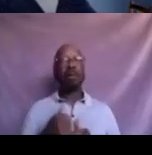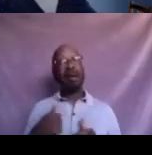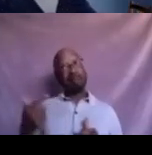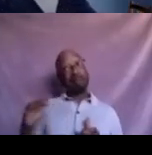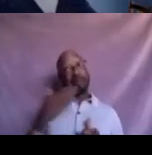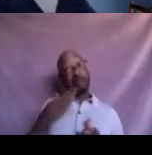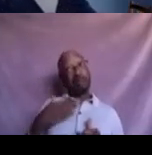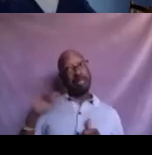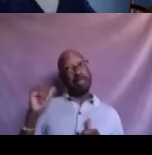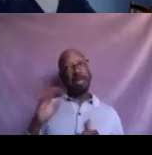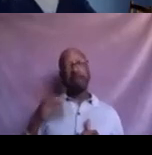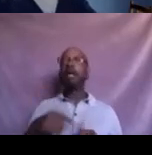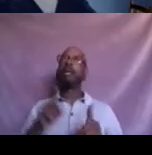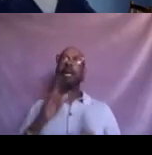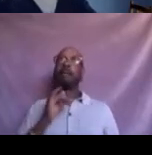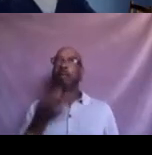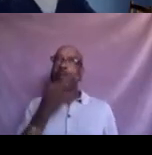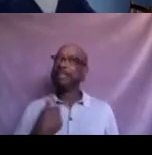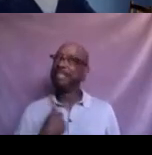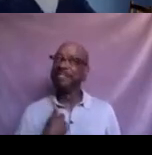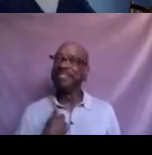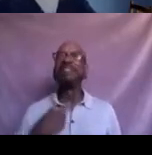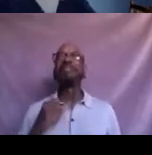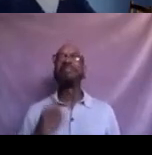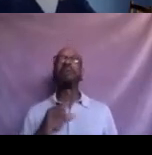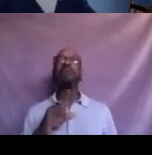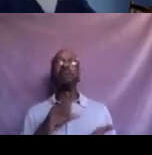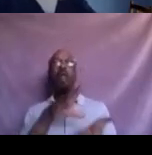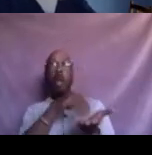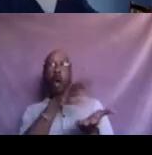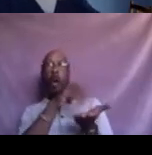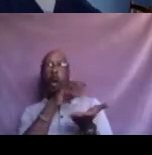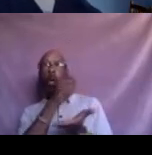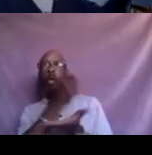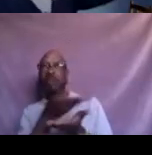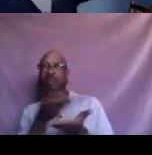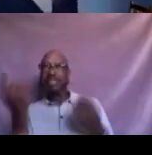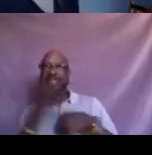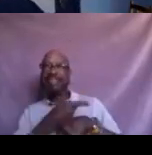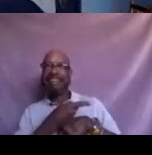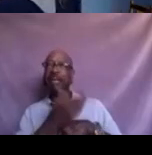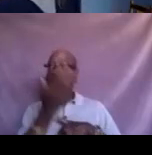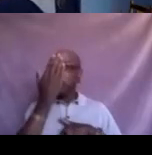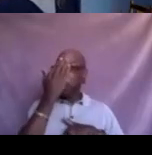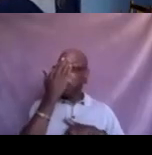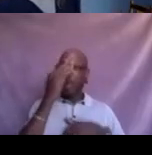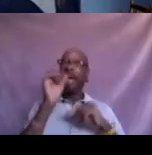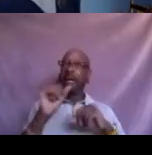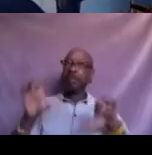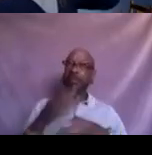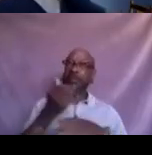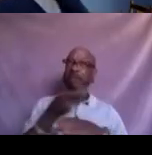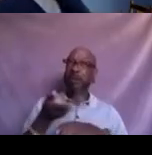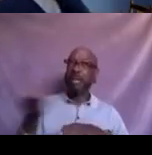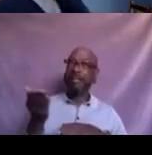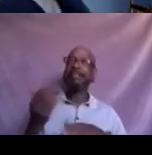I am not that good. So learn a few things today, know a few things, be able to do a few things. And then,